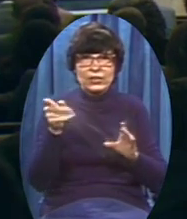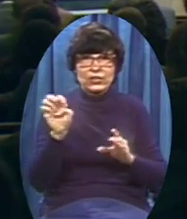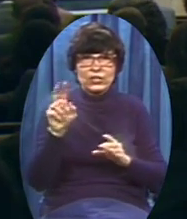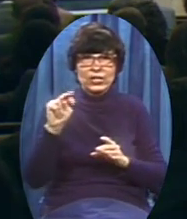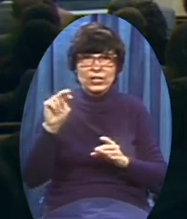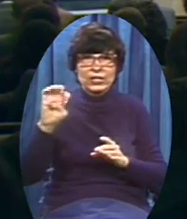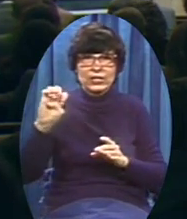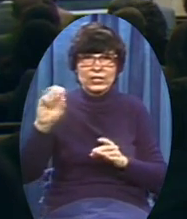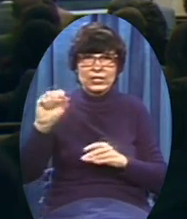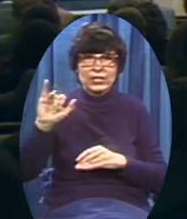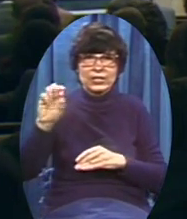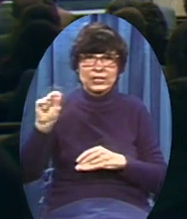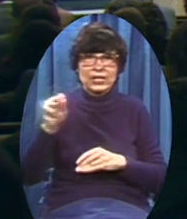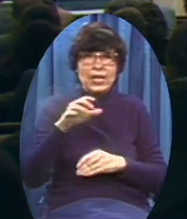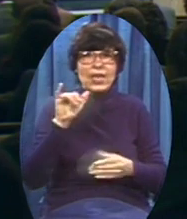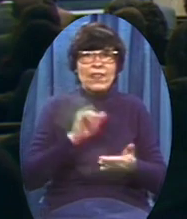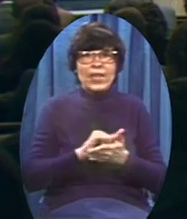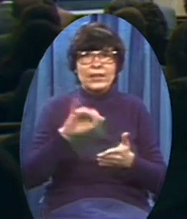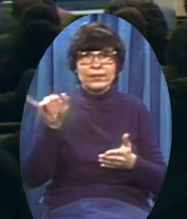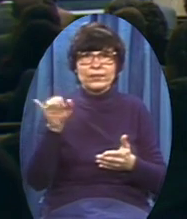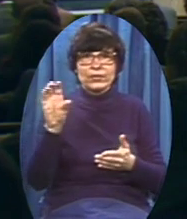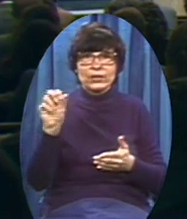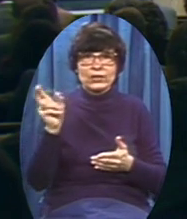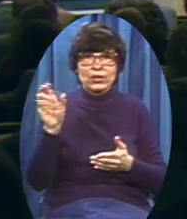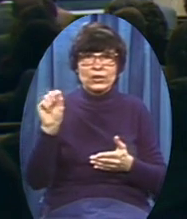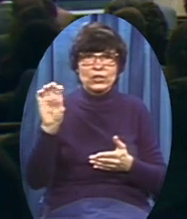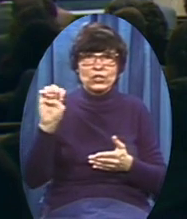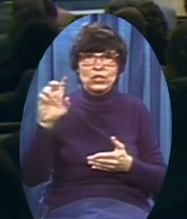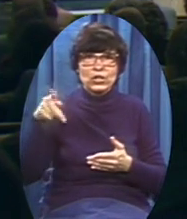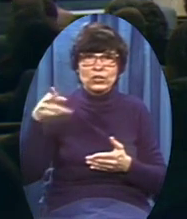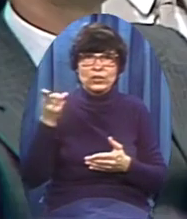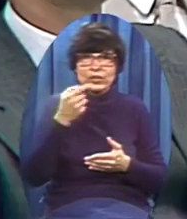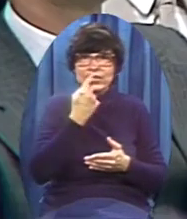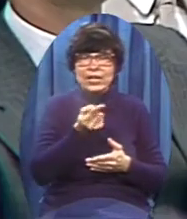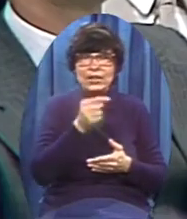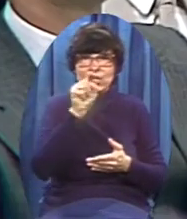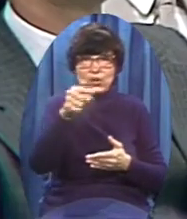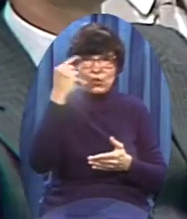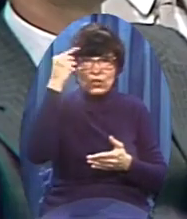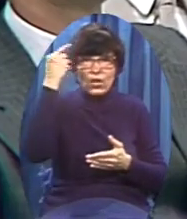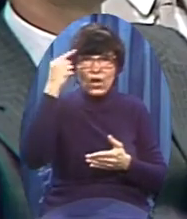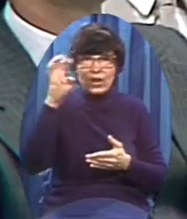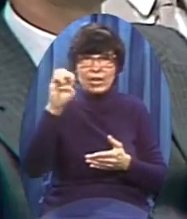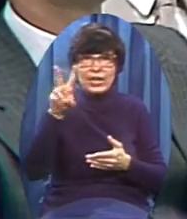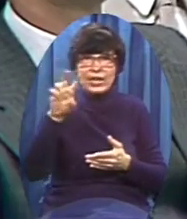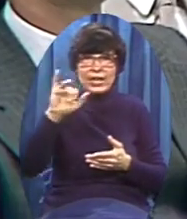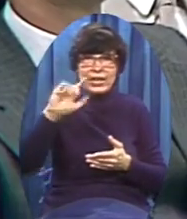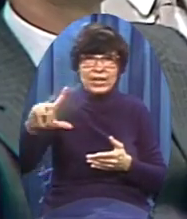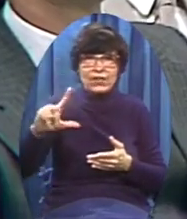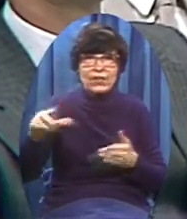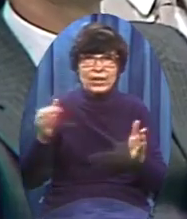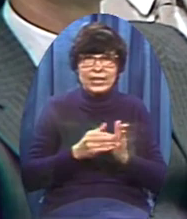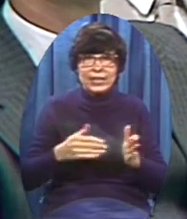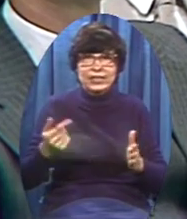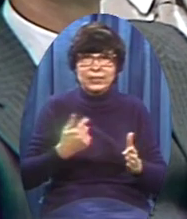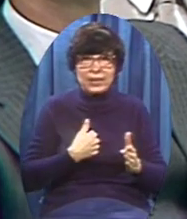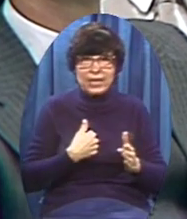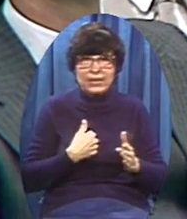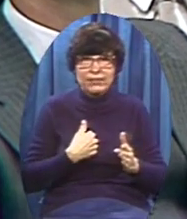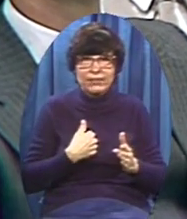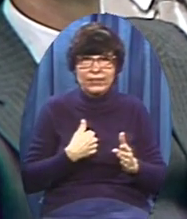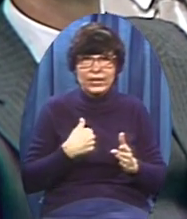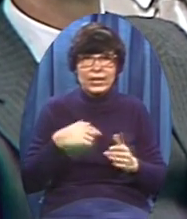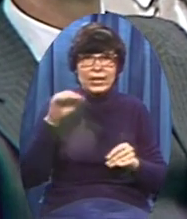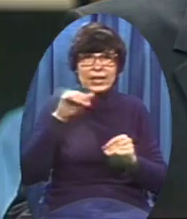said about his brethren, "Ye thought evil against me." In the 119th Psalm, you'll find that